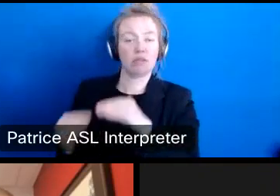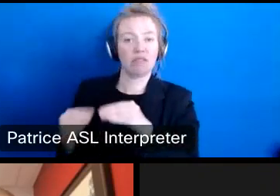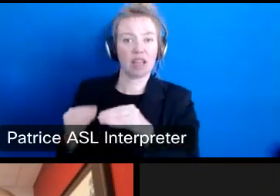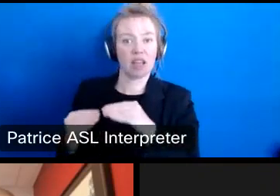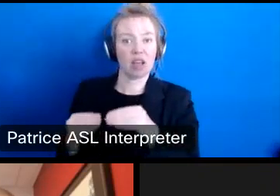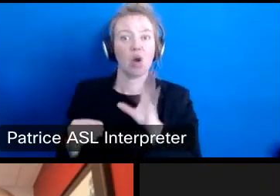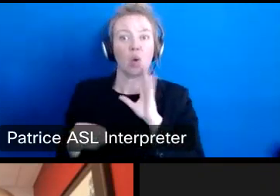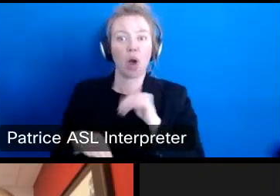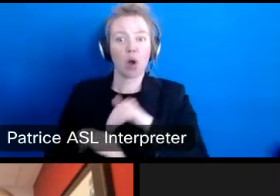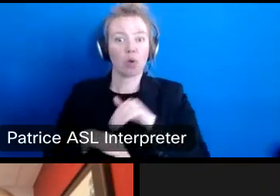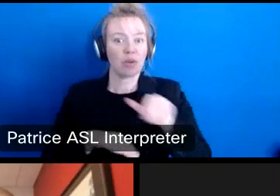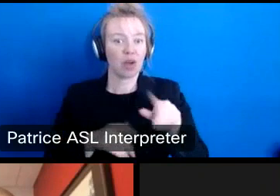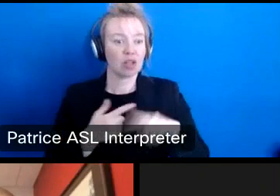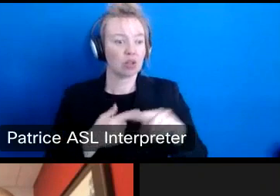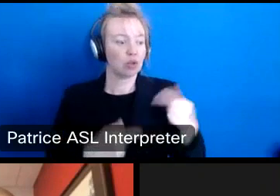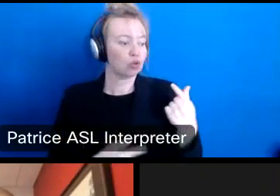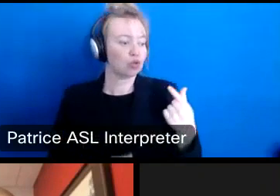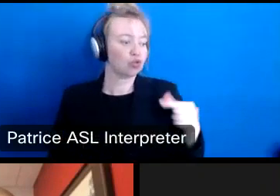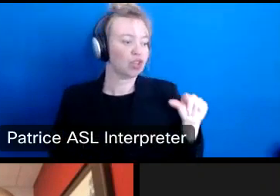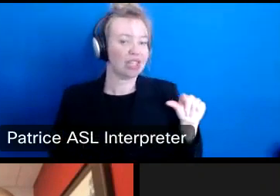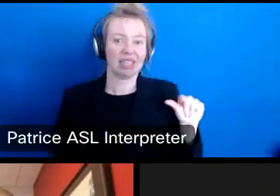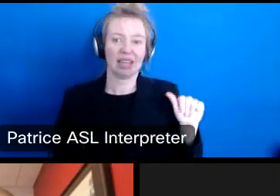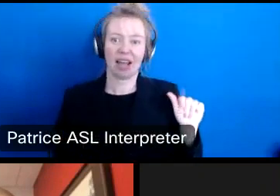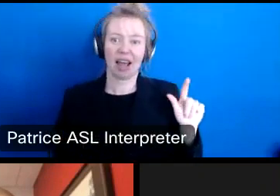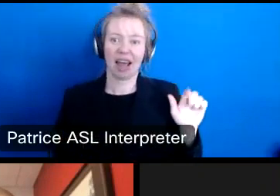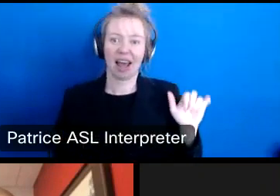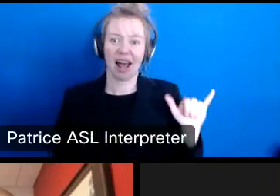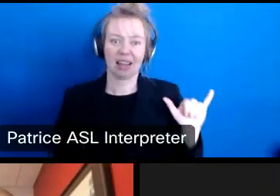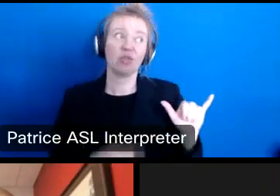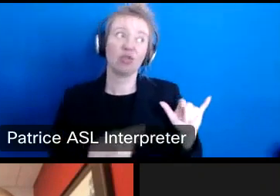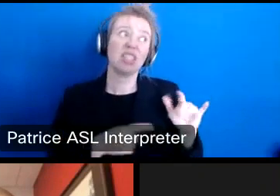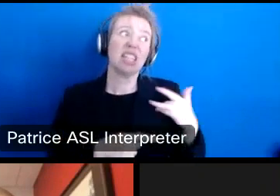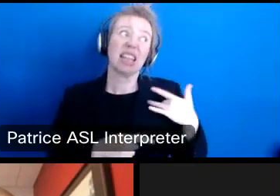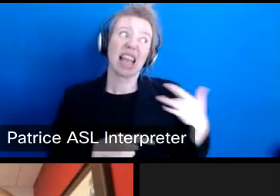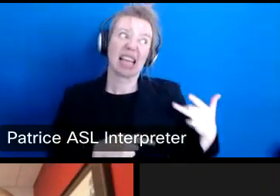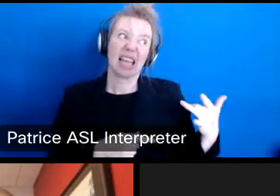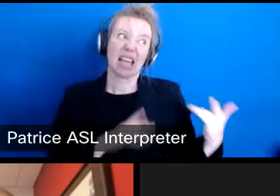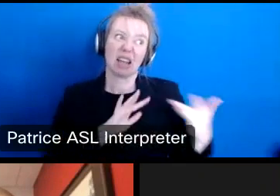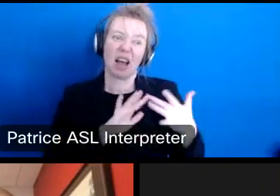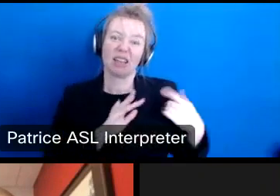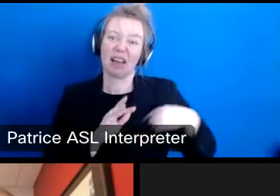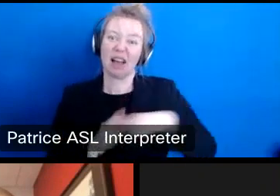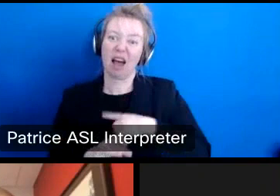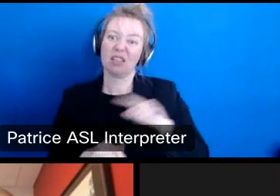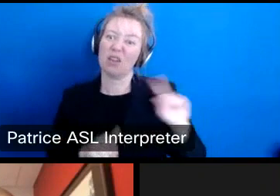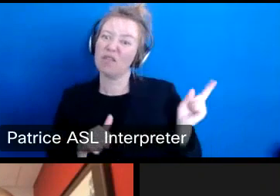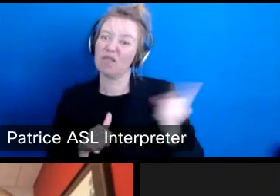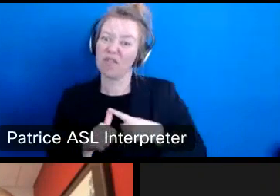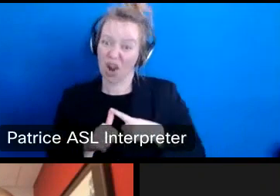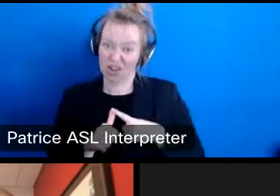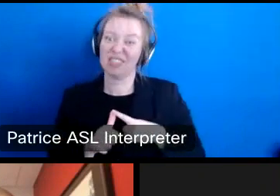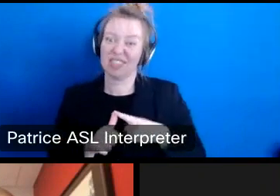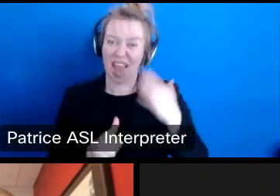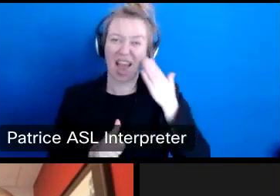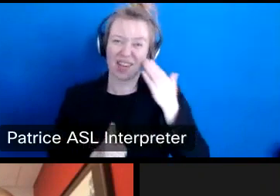refer it to the Green Alley team. But although usually it works the other way around, the Green Alley team has a bunch of candidates already kind of worked out. They've